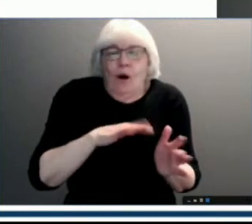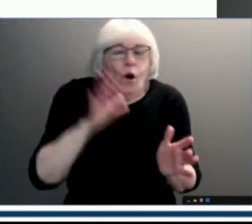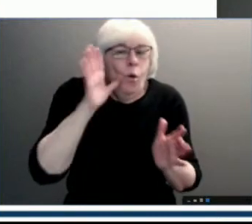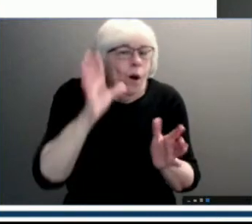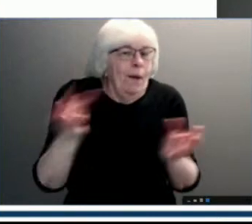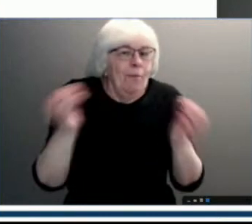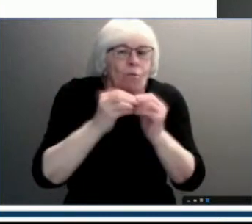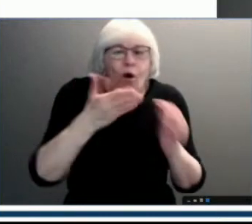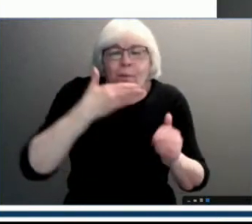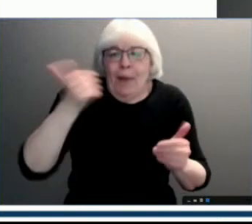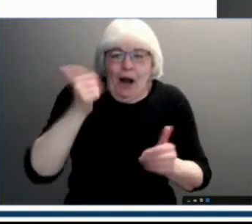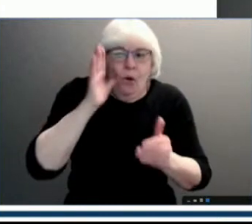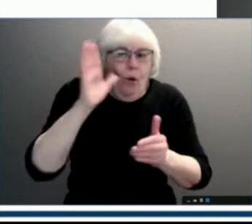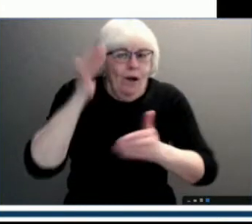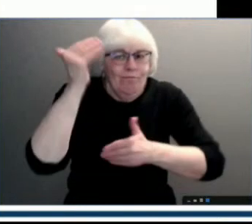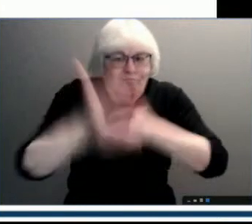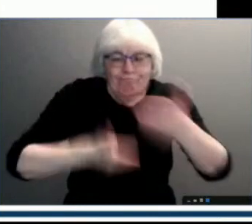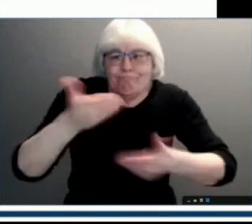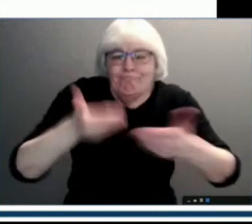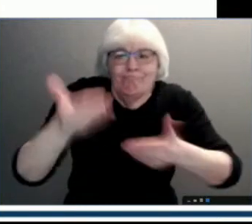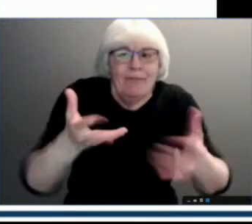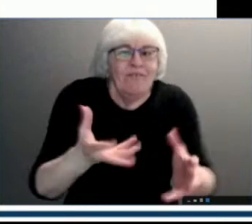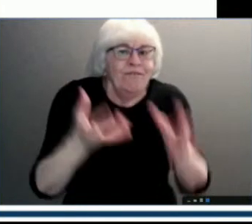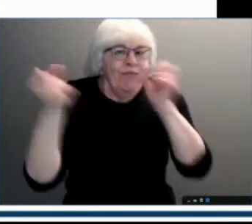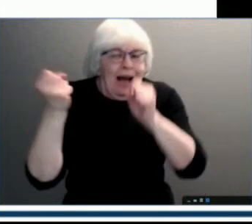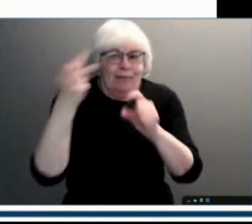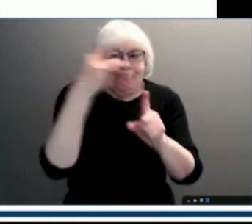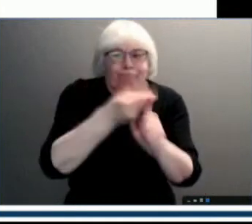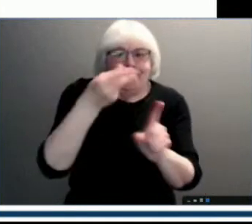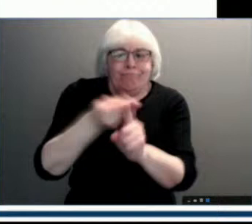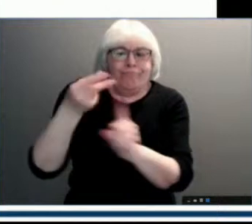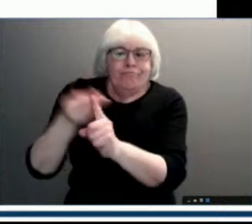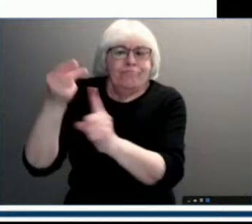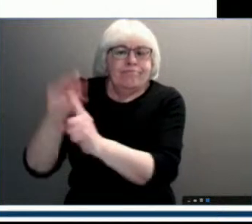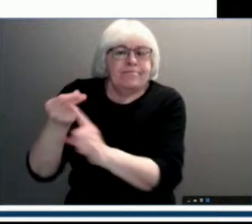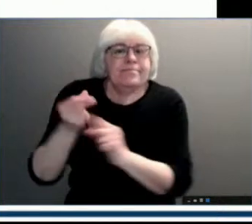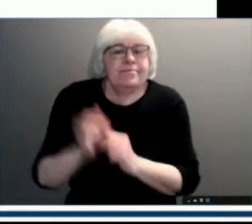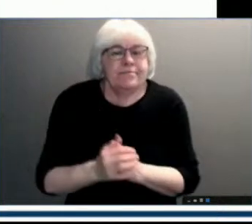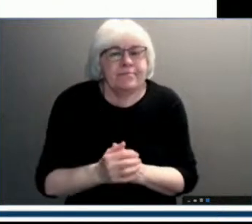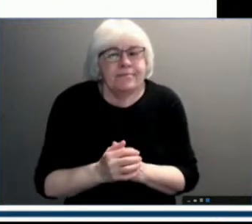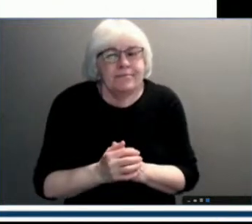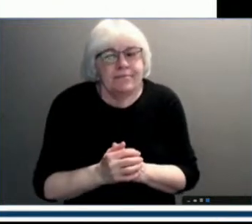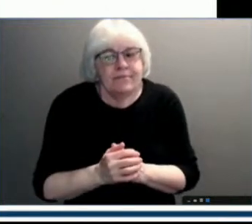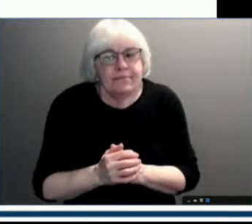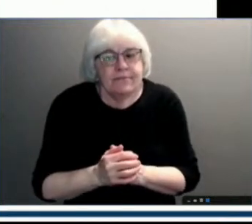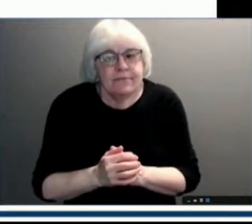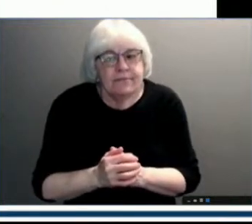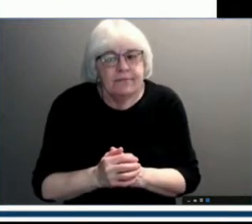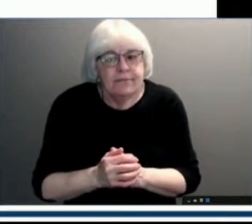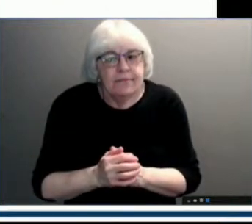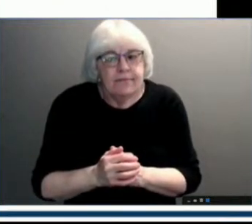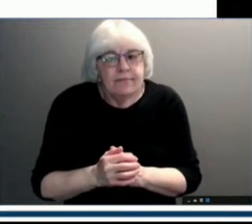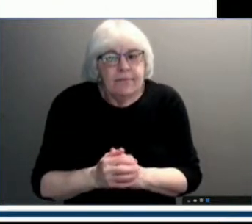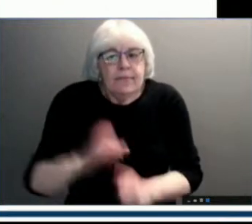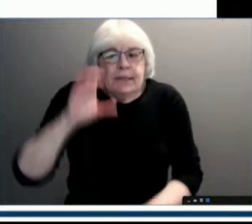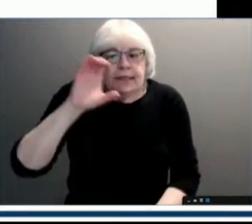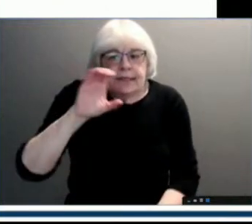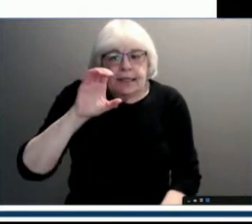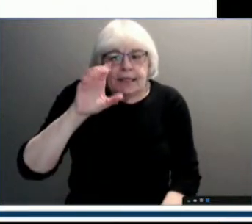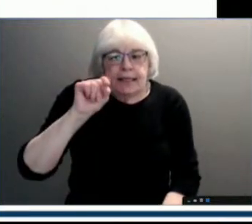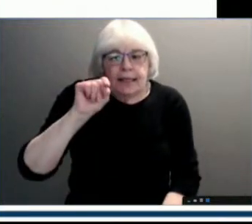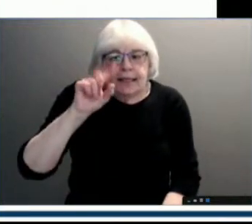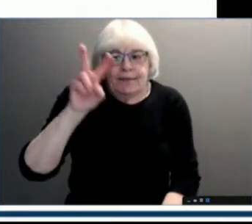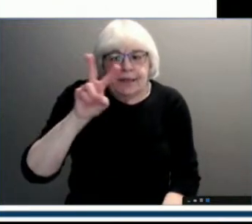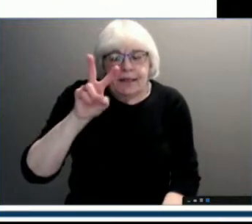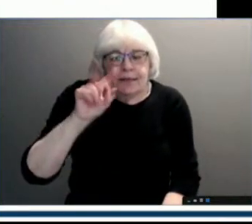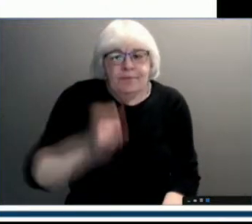out. Okay, we'll go next to Sarah Plowman with CTV. Go ahead, Sarah. Dr. Strang, I'm wondering if